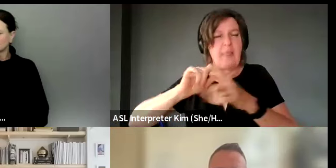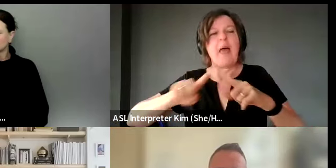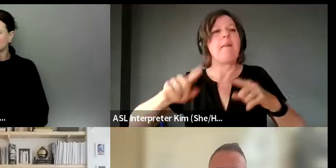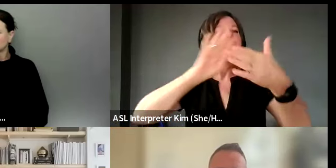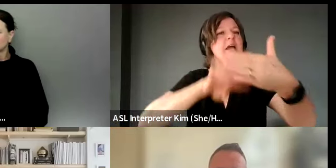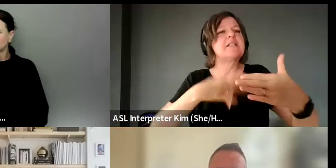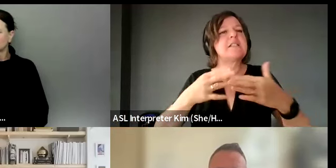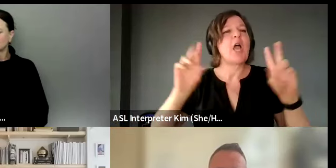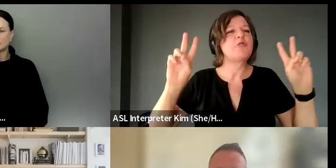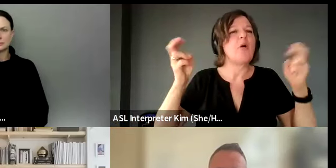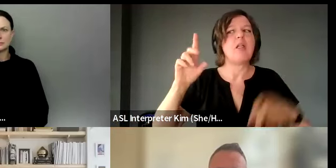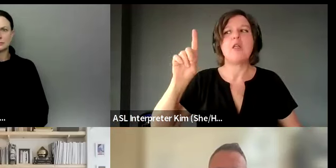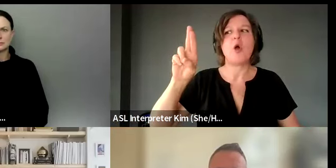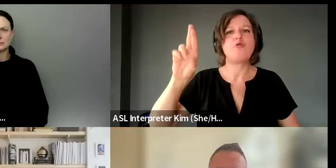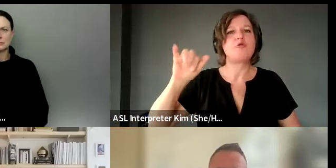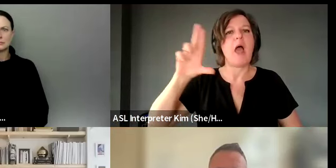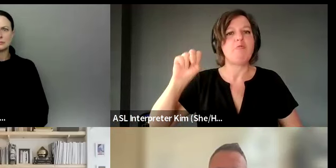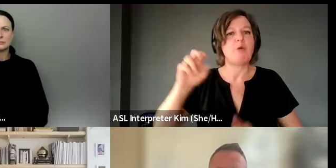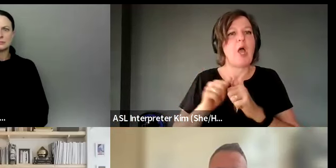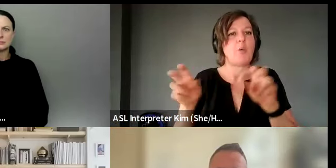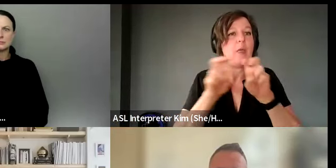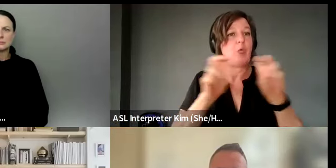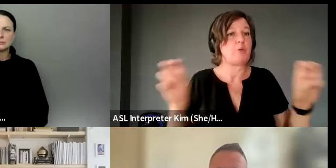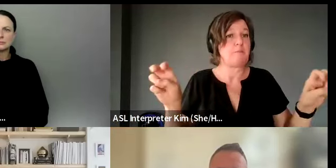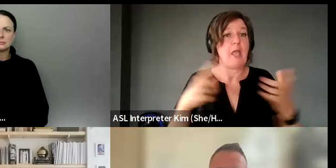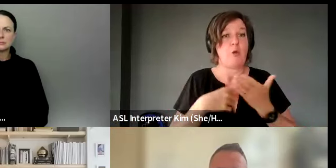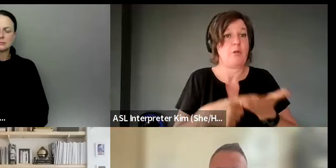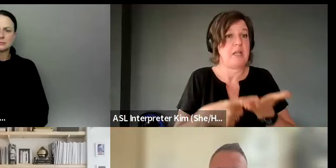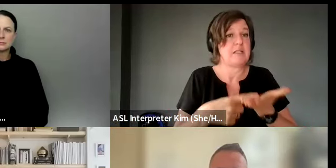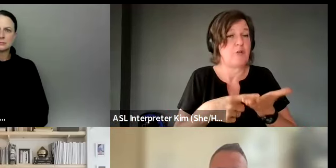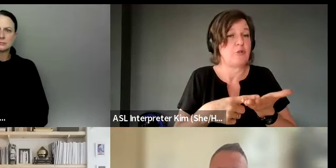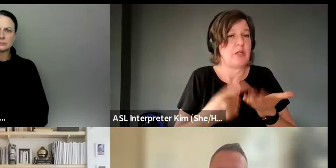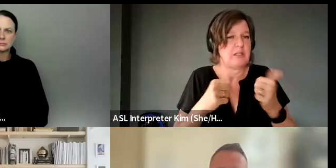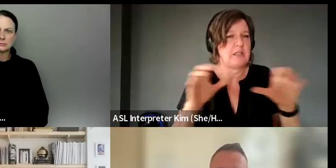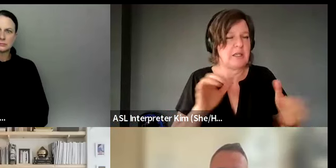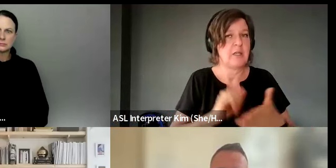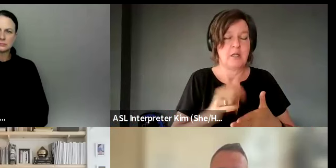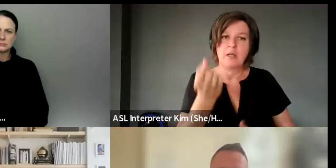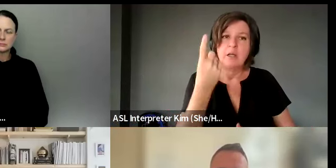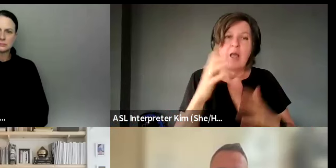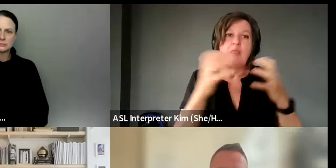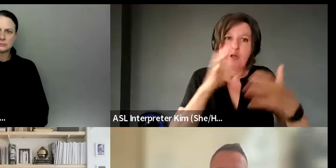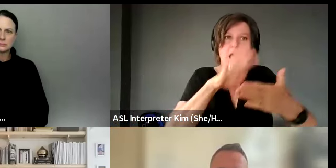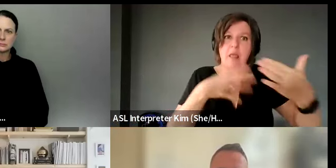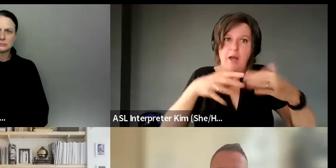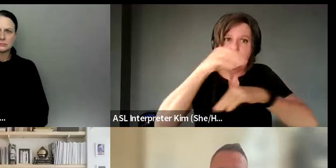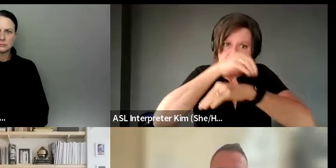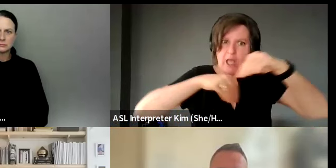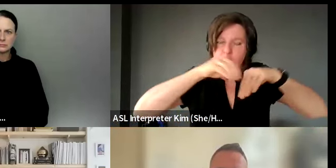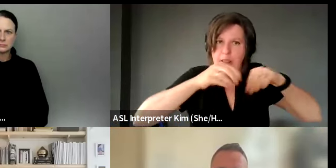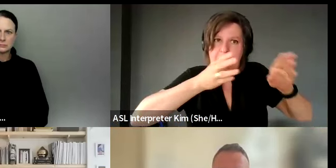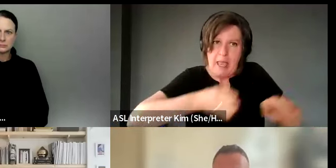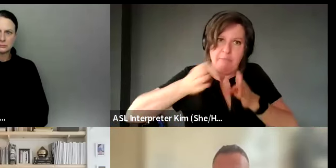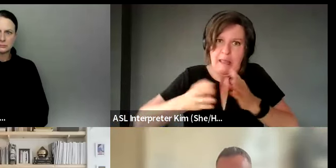with their panel discussions, right? Like trying to do that at time. So it's a lot of scheduling to do, of course, and planning,